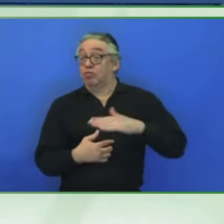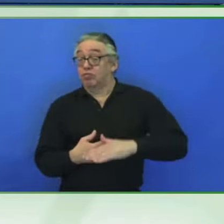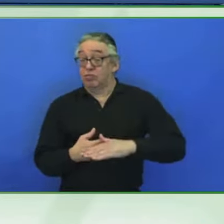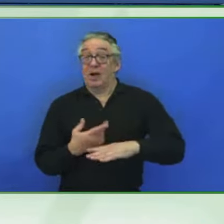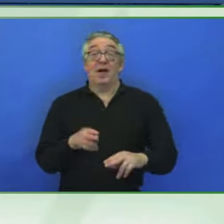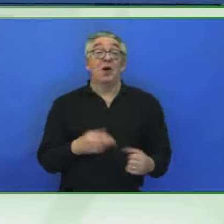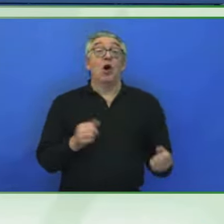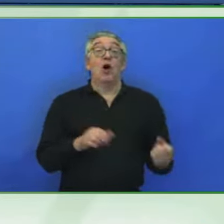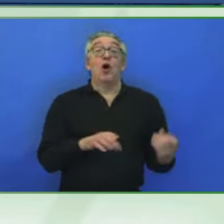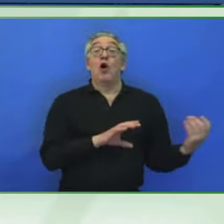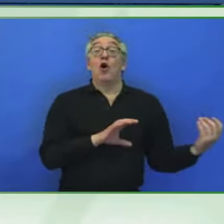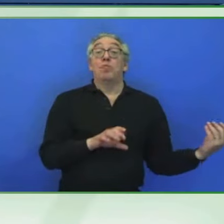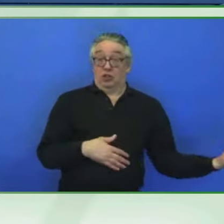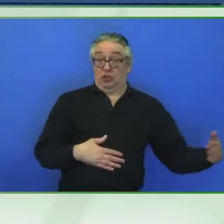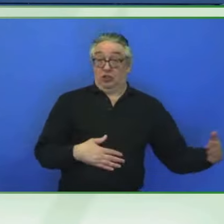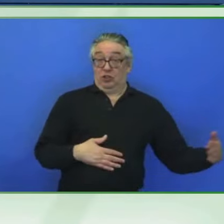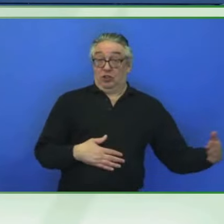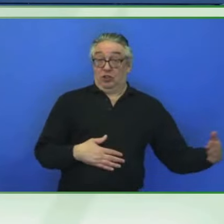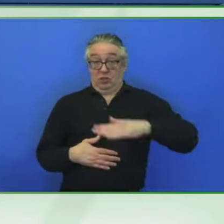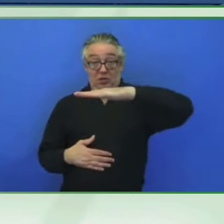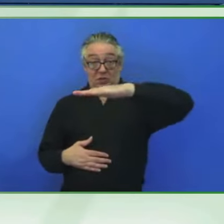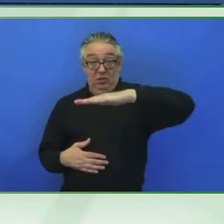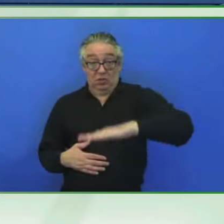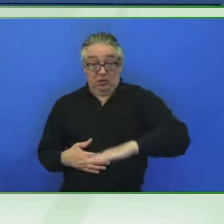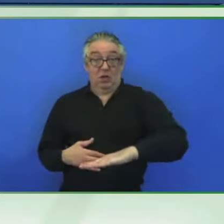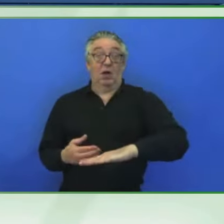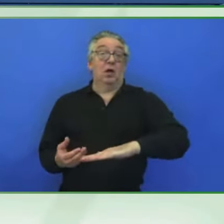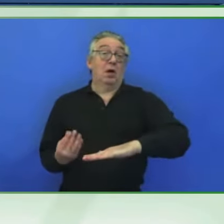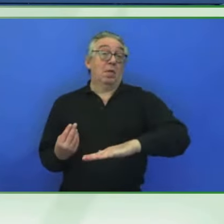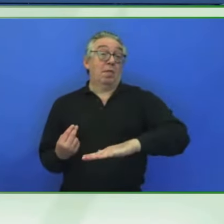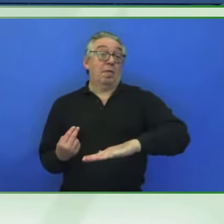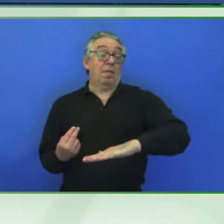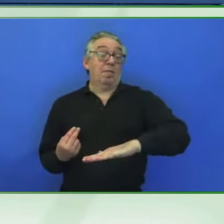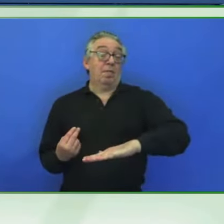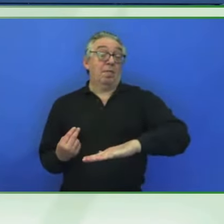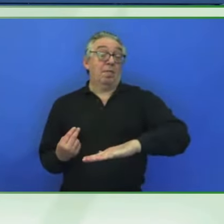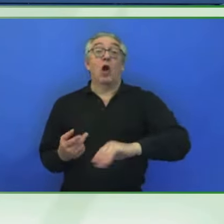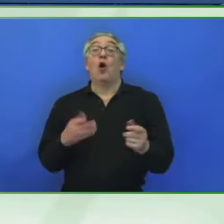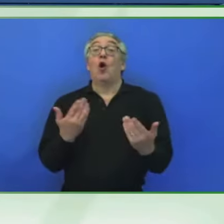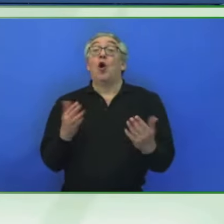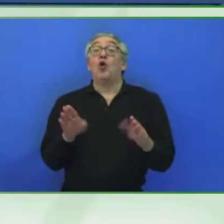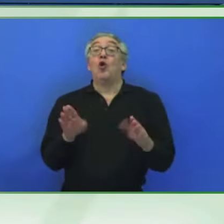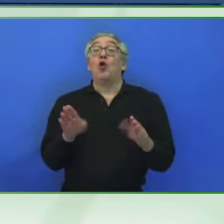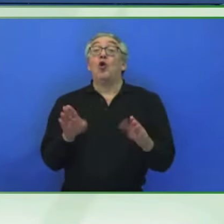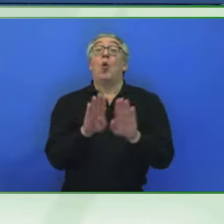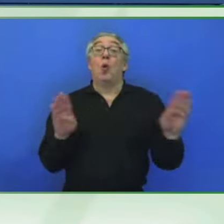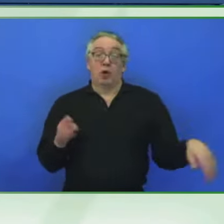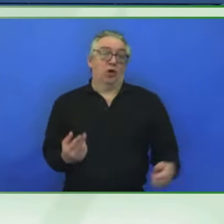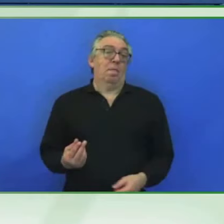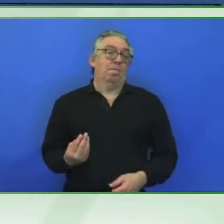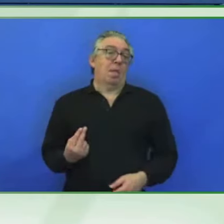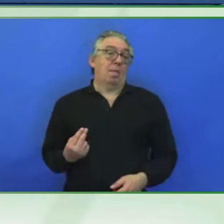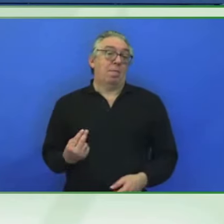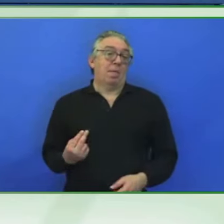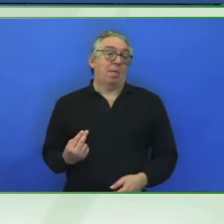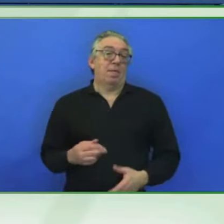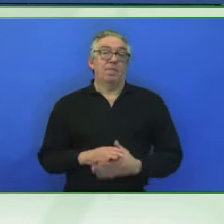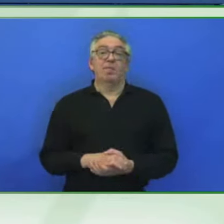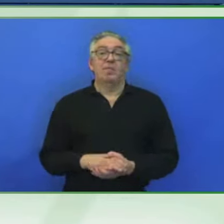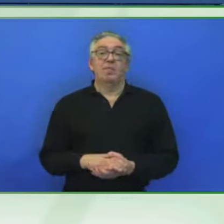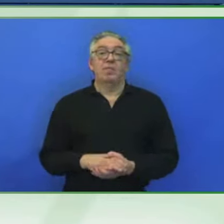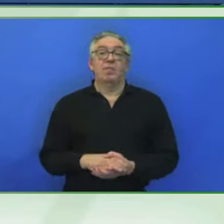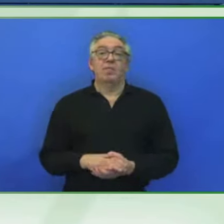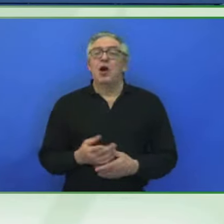bus stop, and the doors open. In addition, and that's very important for us, the user has the